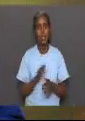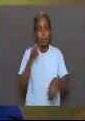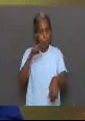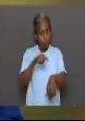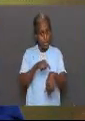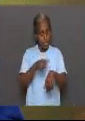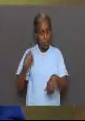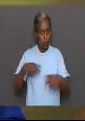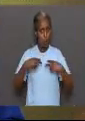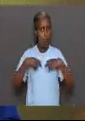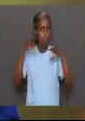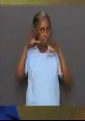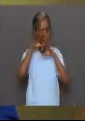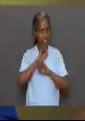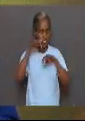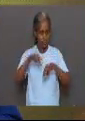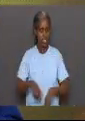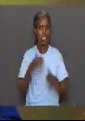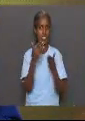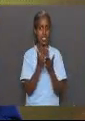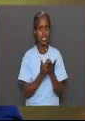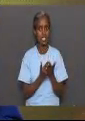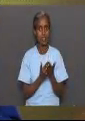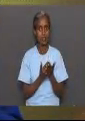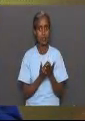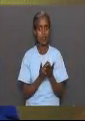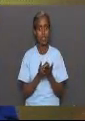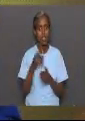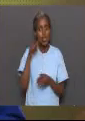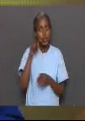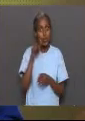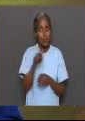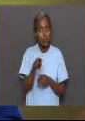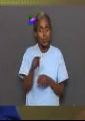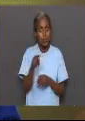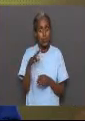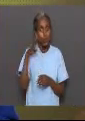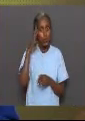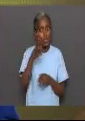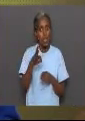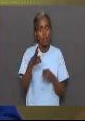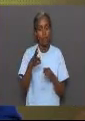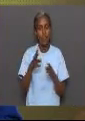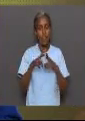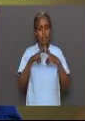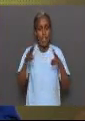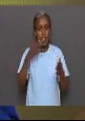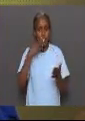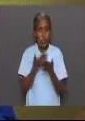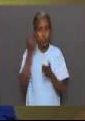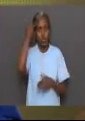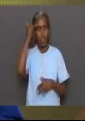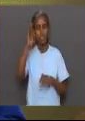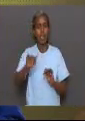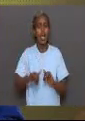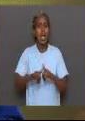By the time we have finished today's lesson, you will have a very good idea